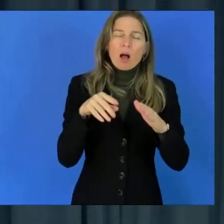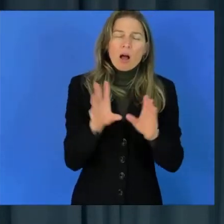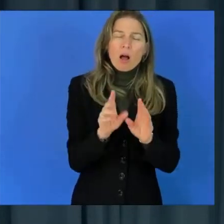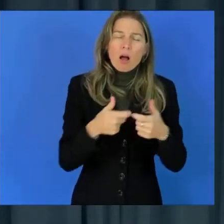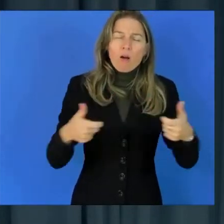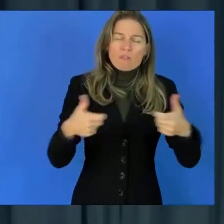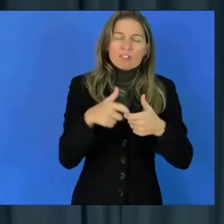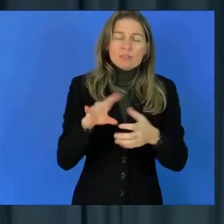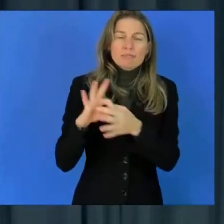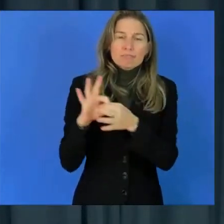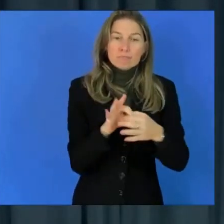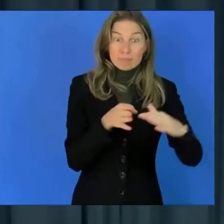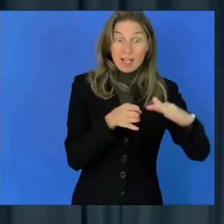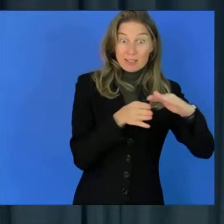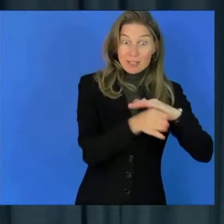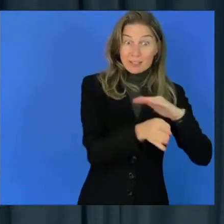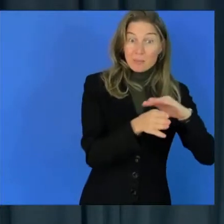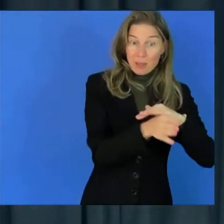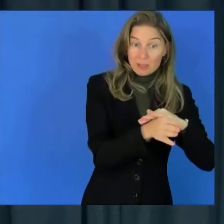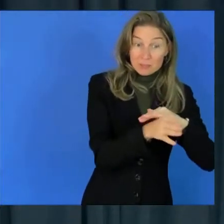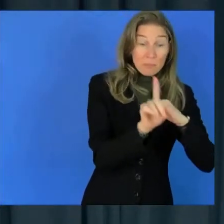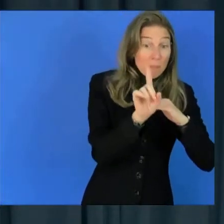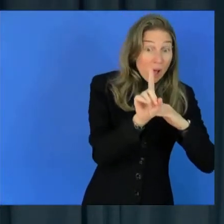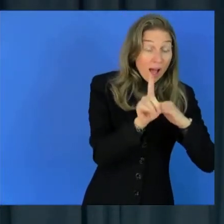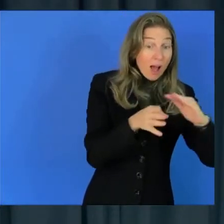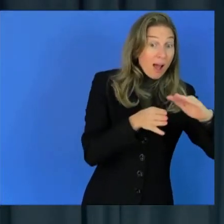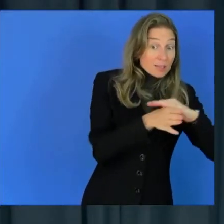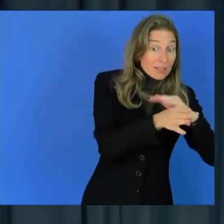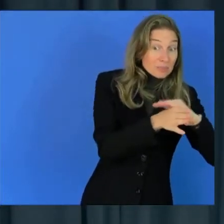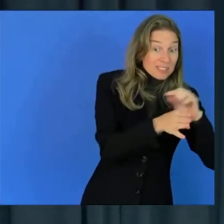And that is about connection.